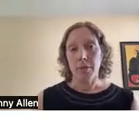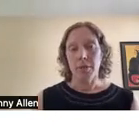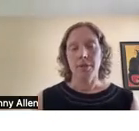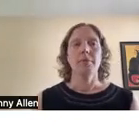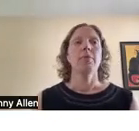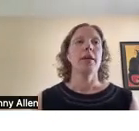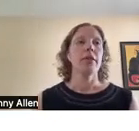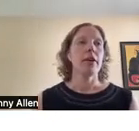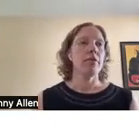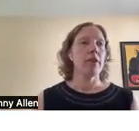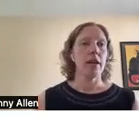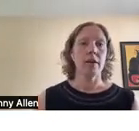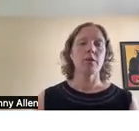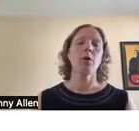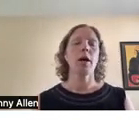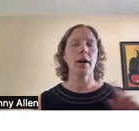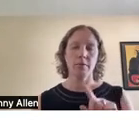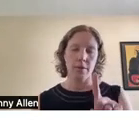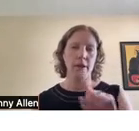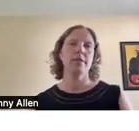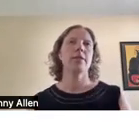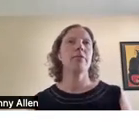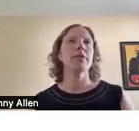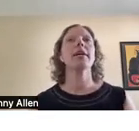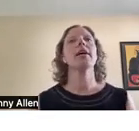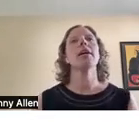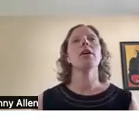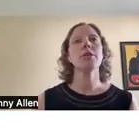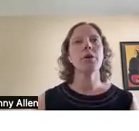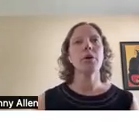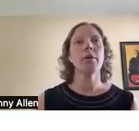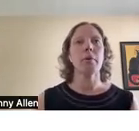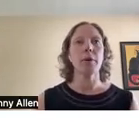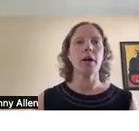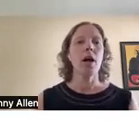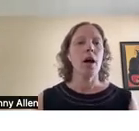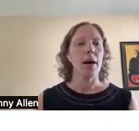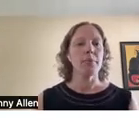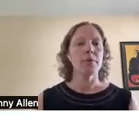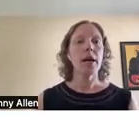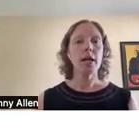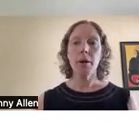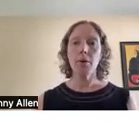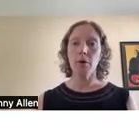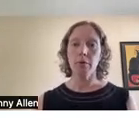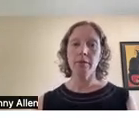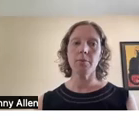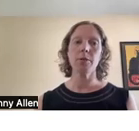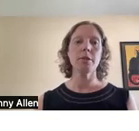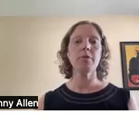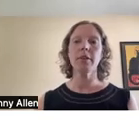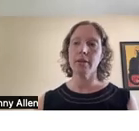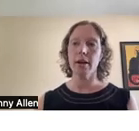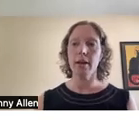warm temperatures. They live in, sorry, I'd stop for a second. And also note that when we're talking about coral reefs,